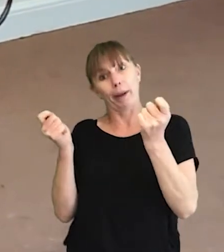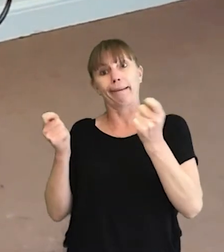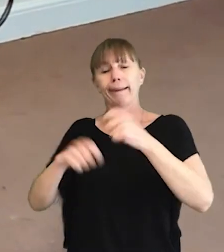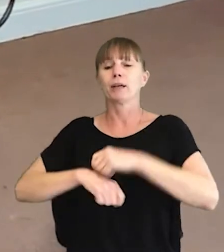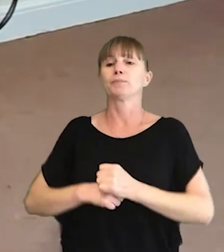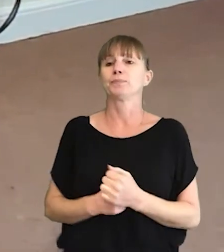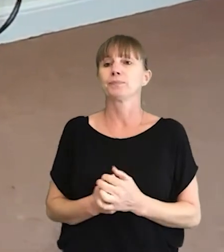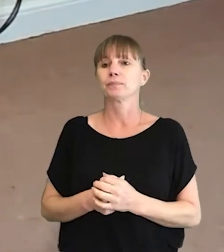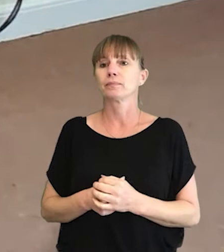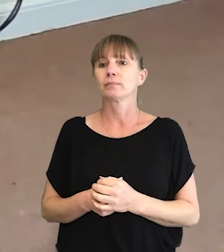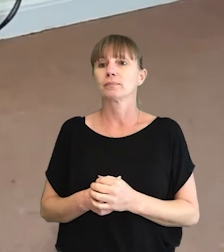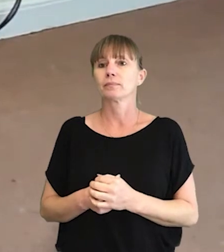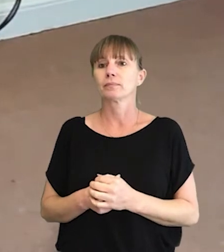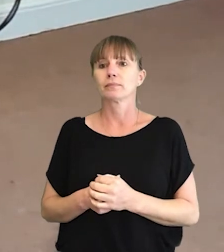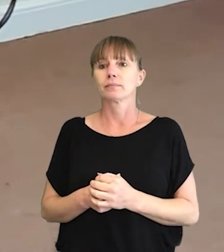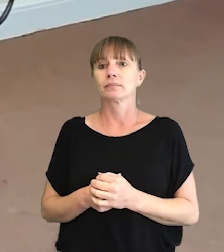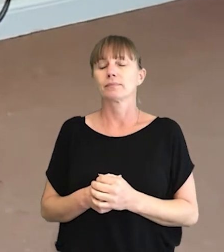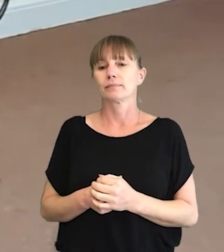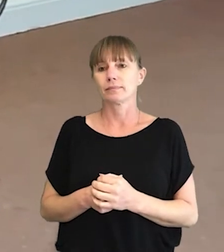packet.